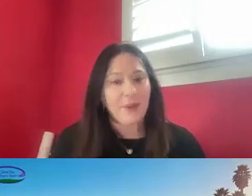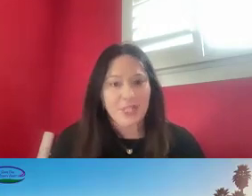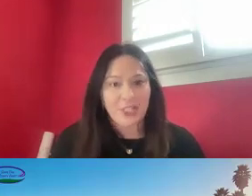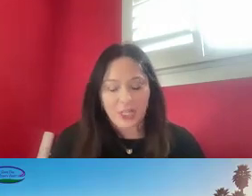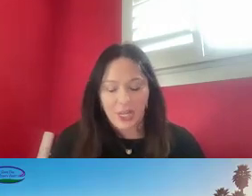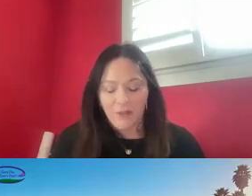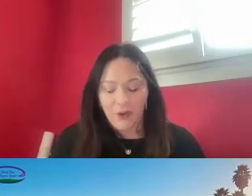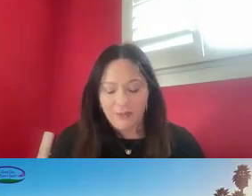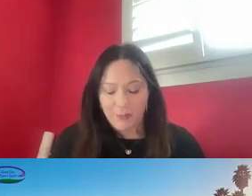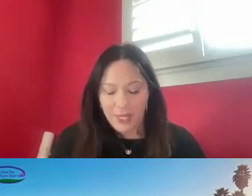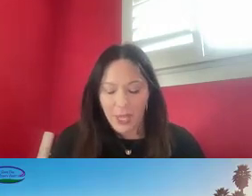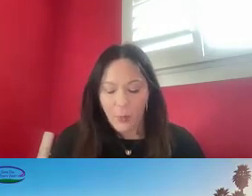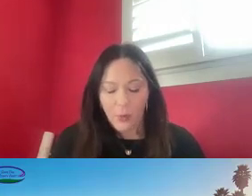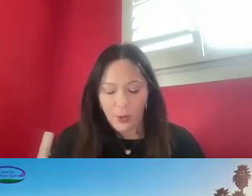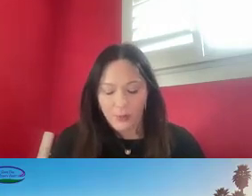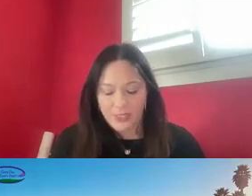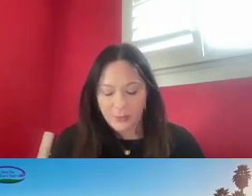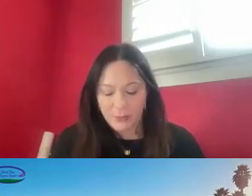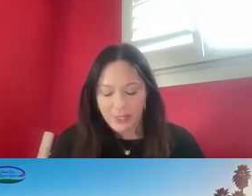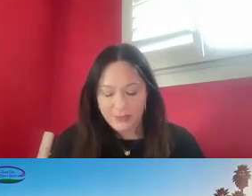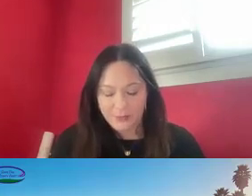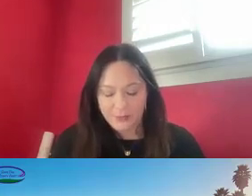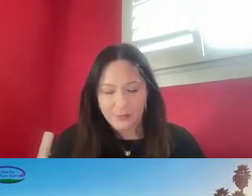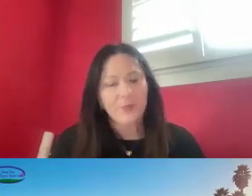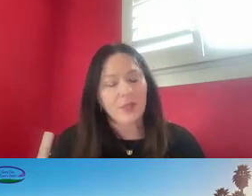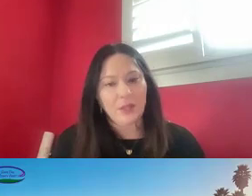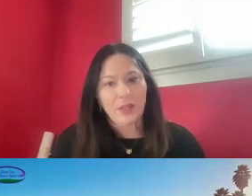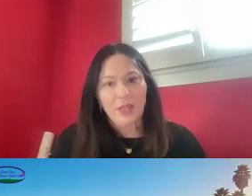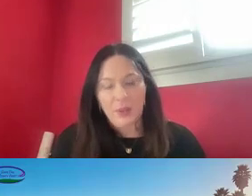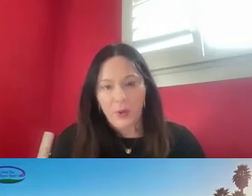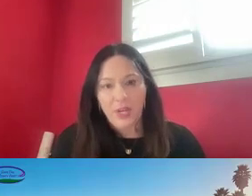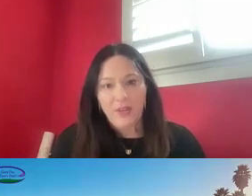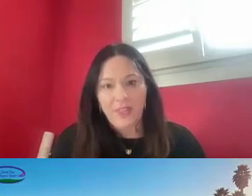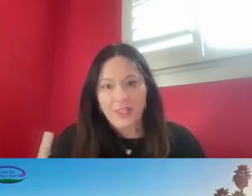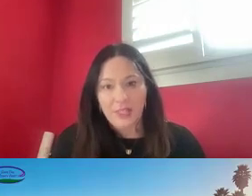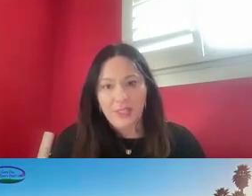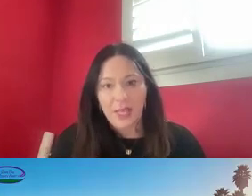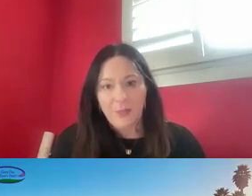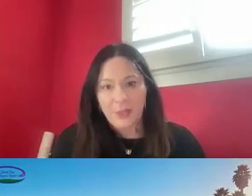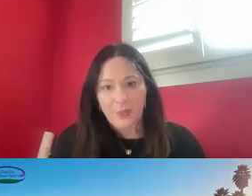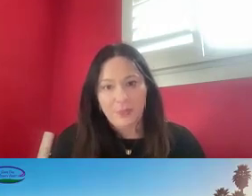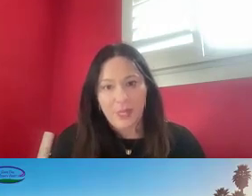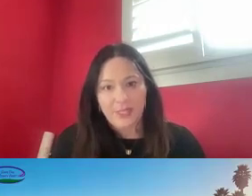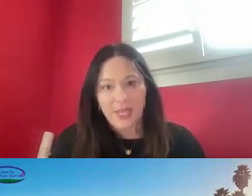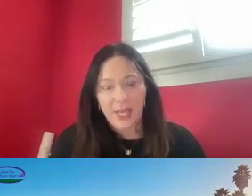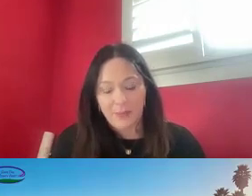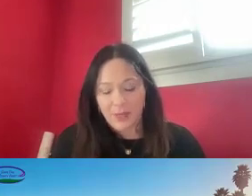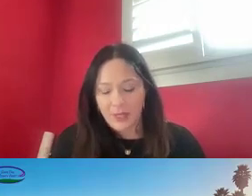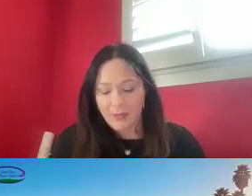and foundation of where we've been and what we're hoping to build. The work of the Adult Abuse